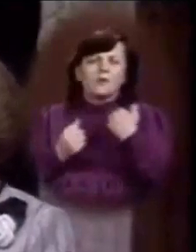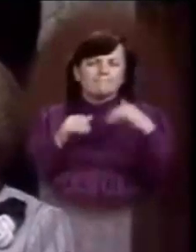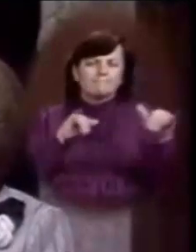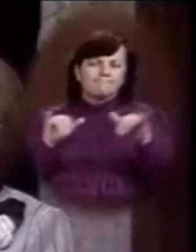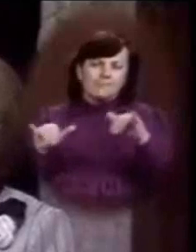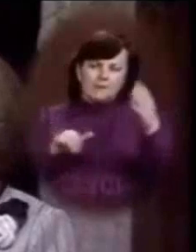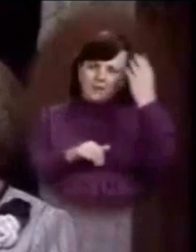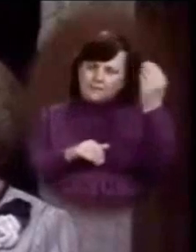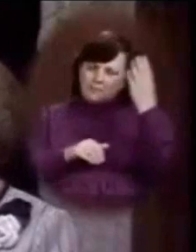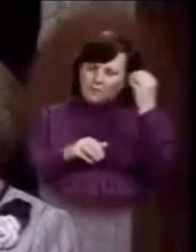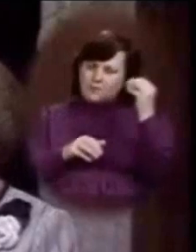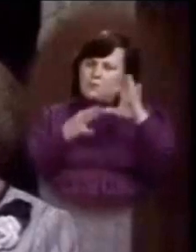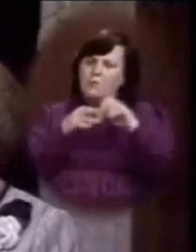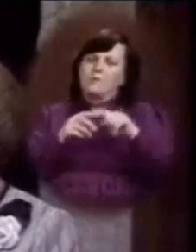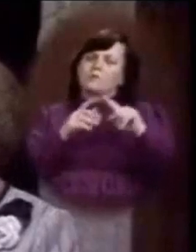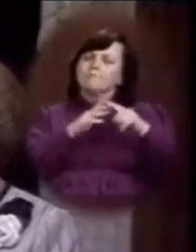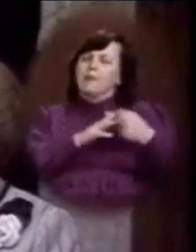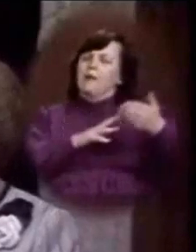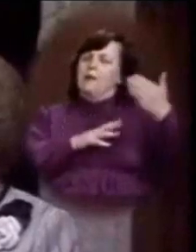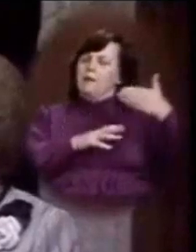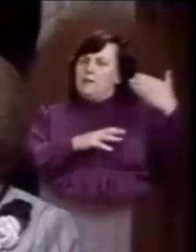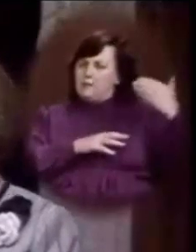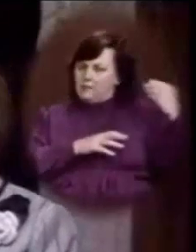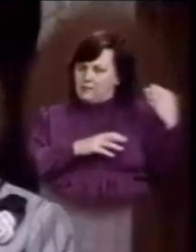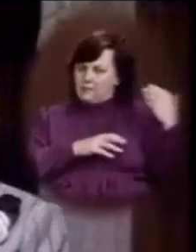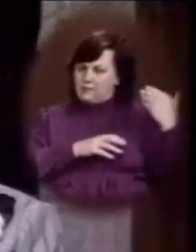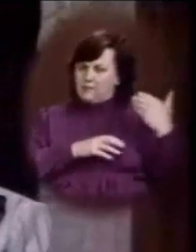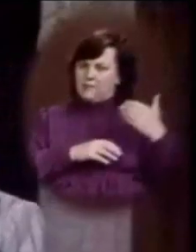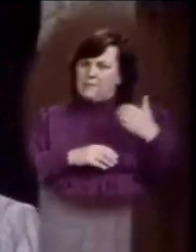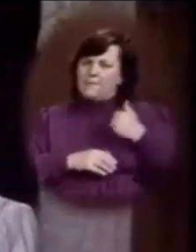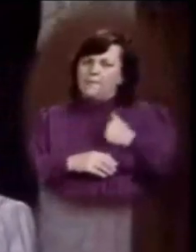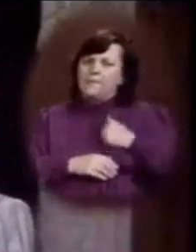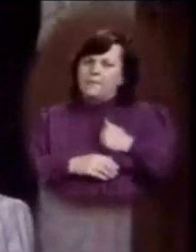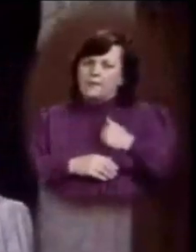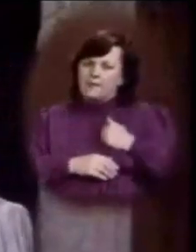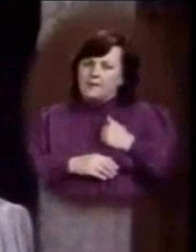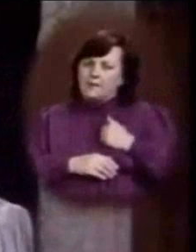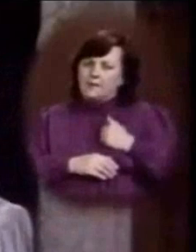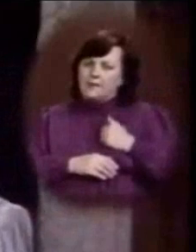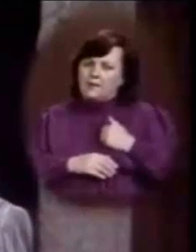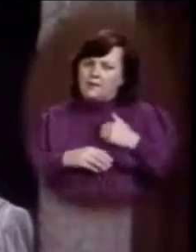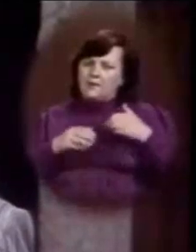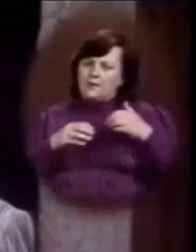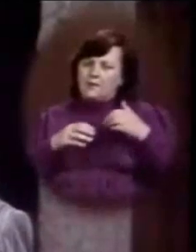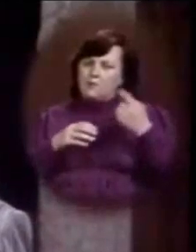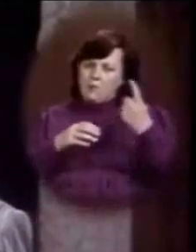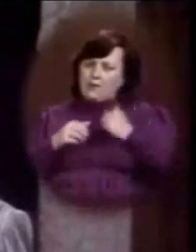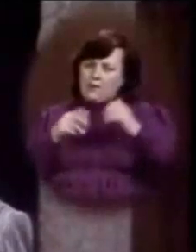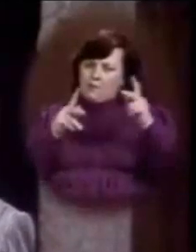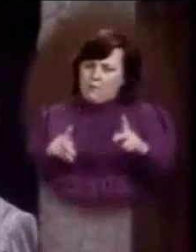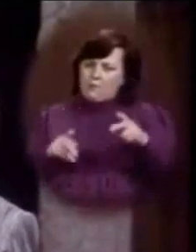in common that go back to our beginnings. A Canadian road at Balaclava, in the charge of the Light